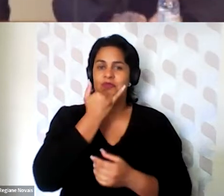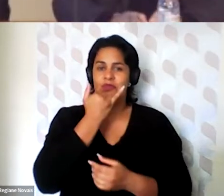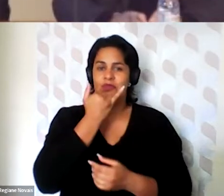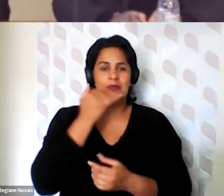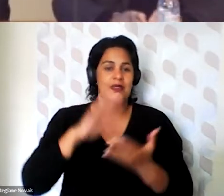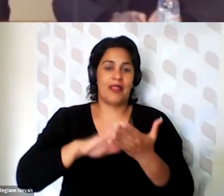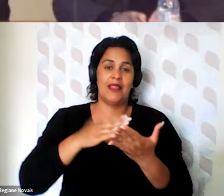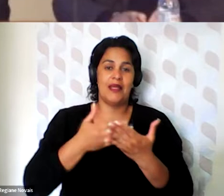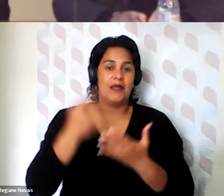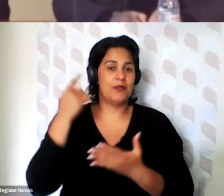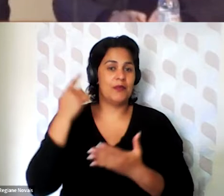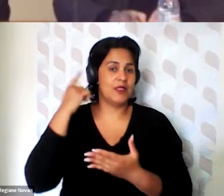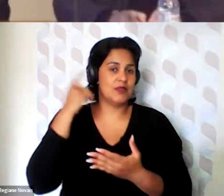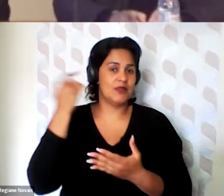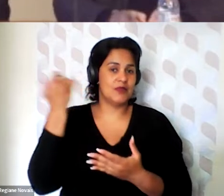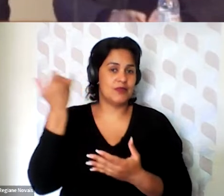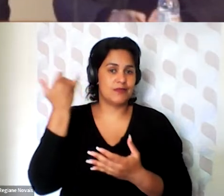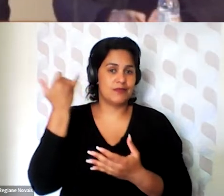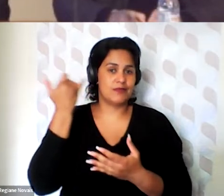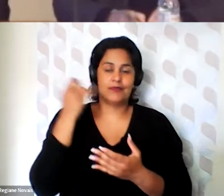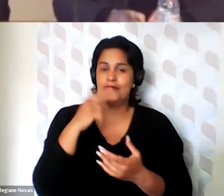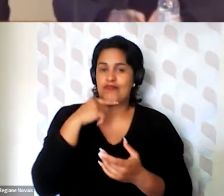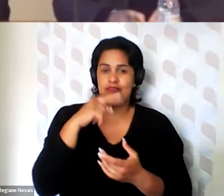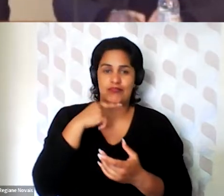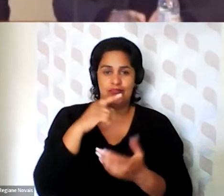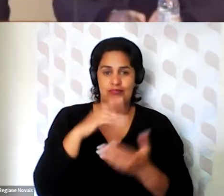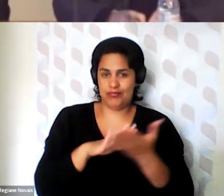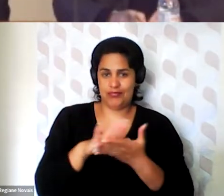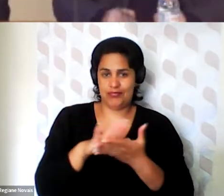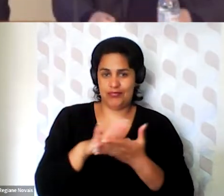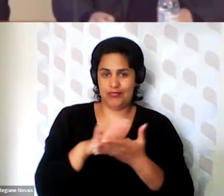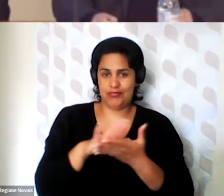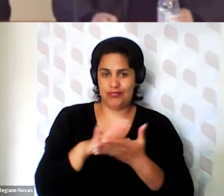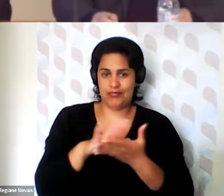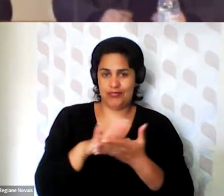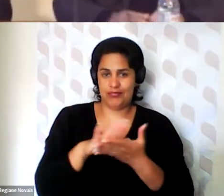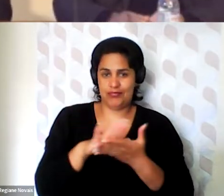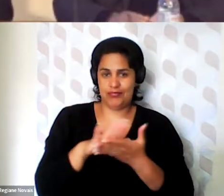So very happy to be here today and to enjoy this conversation.